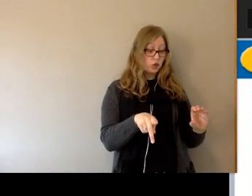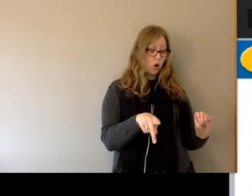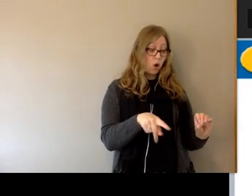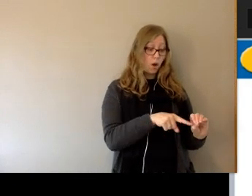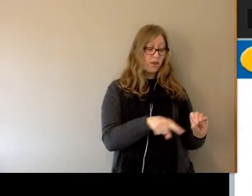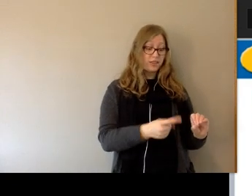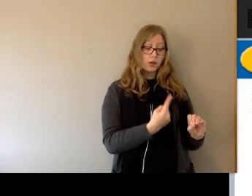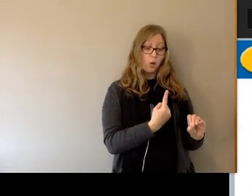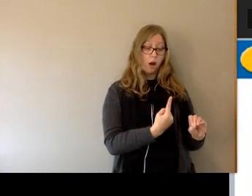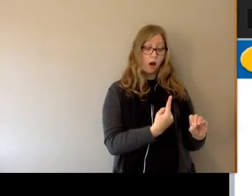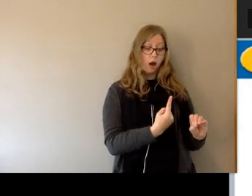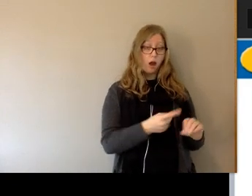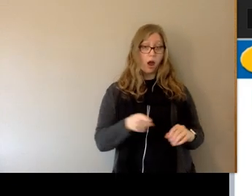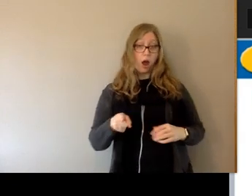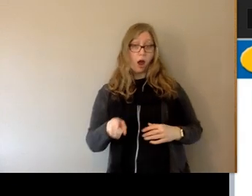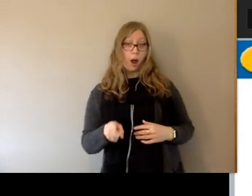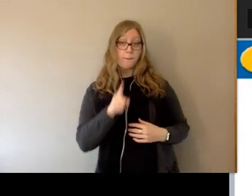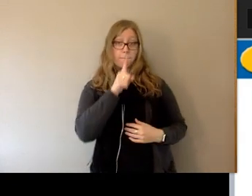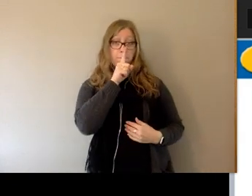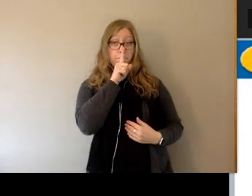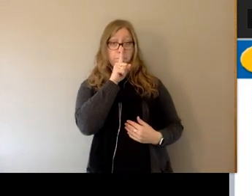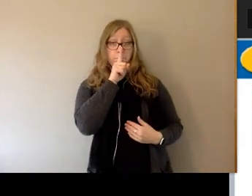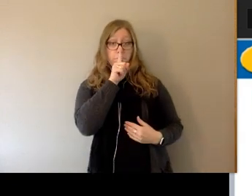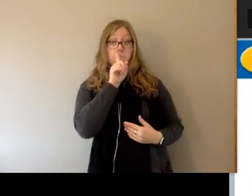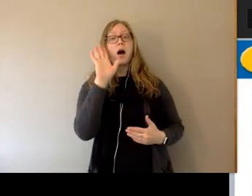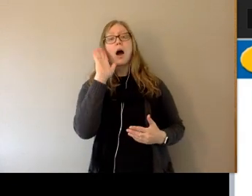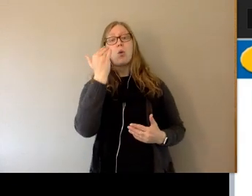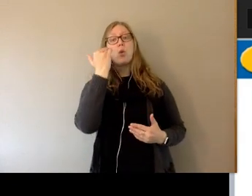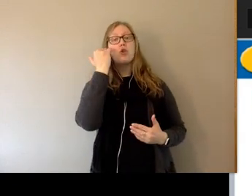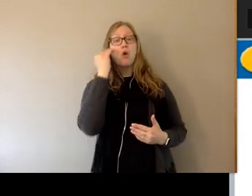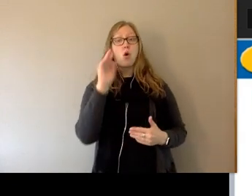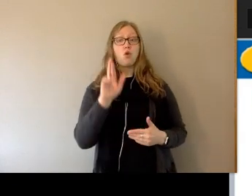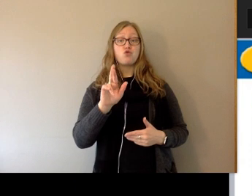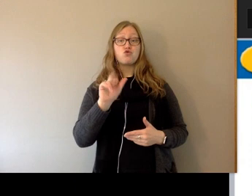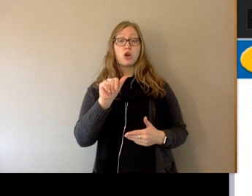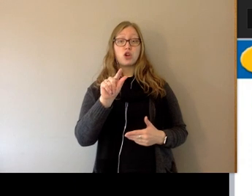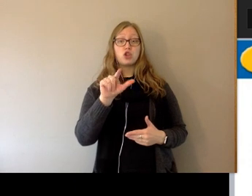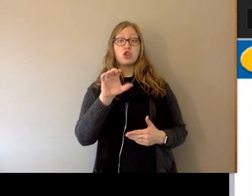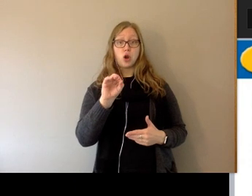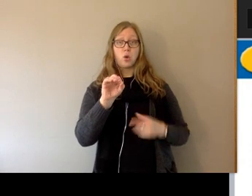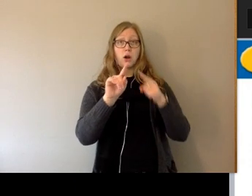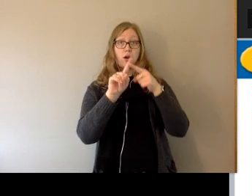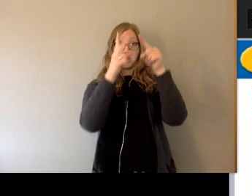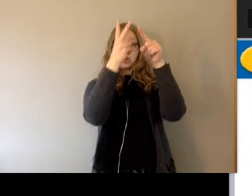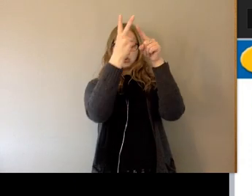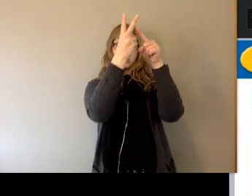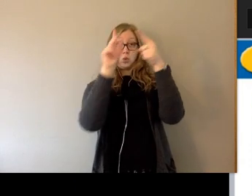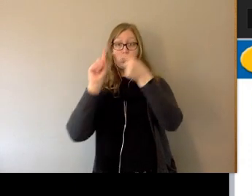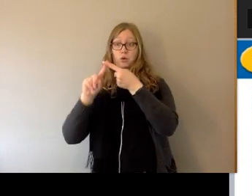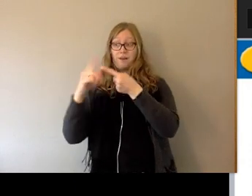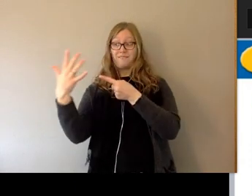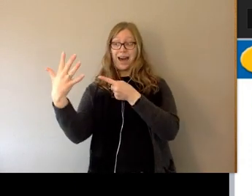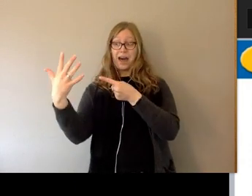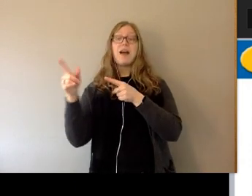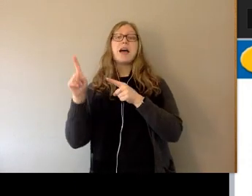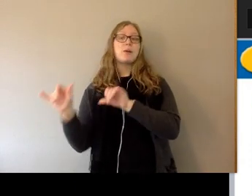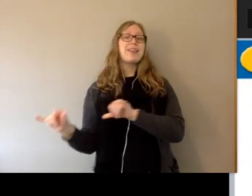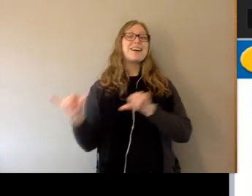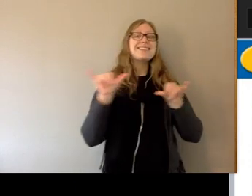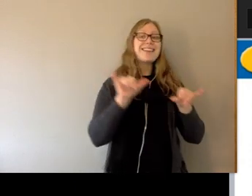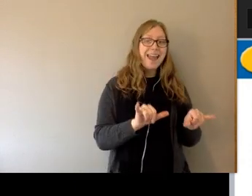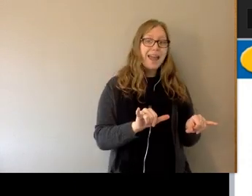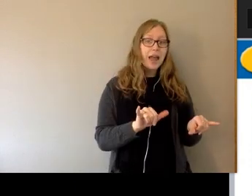1, I would know that this ratio from 2 to 5 has to be the same, and